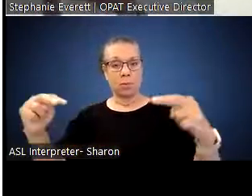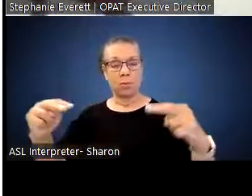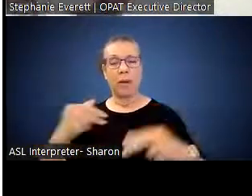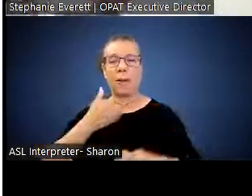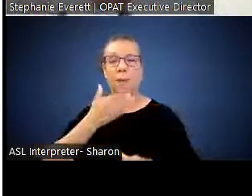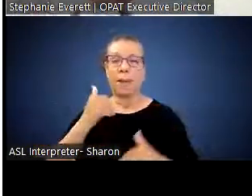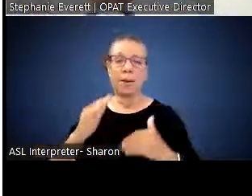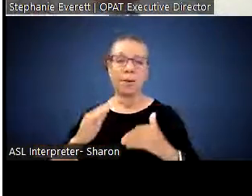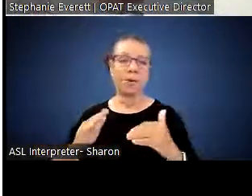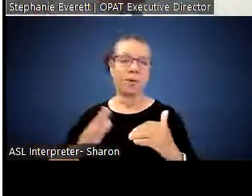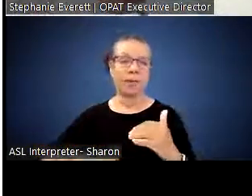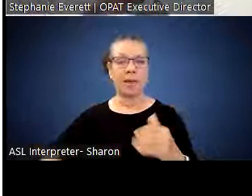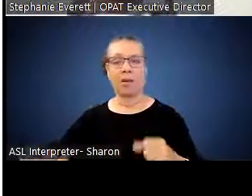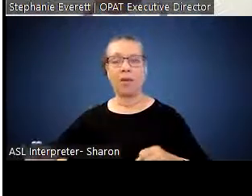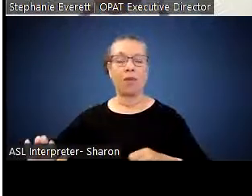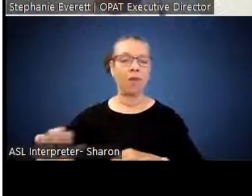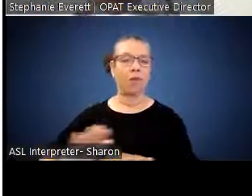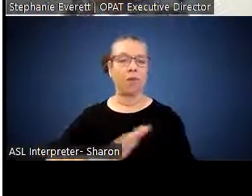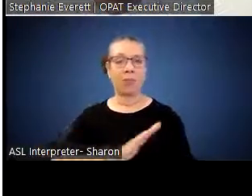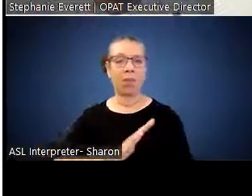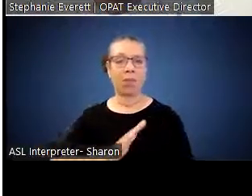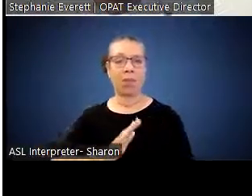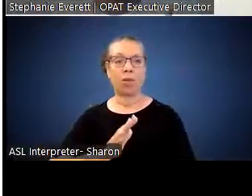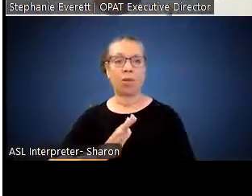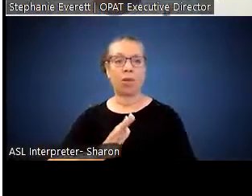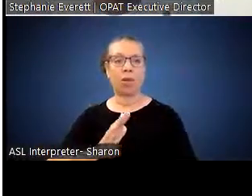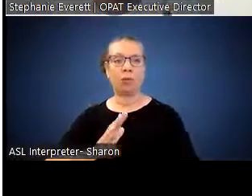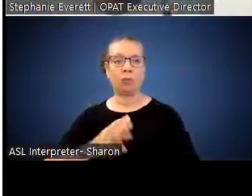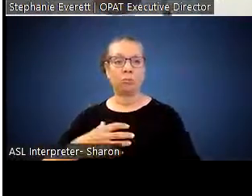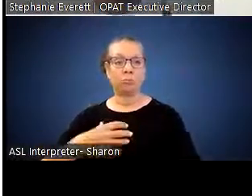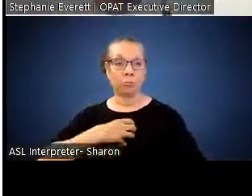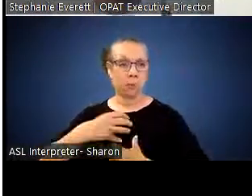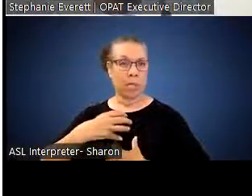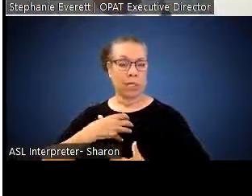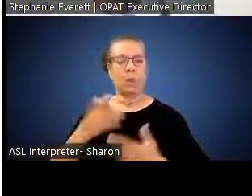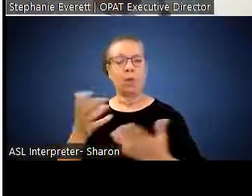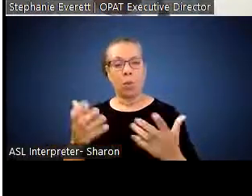complaint or going before the CRB, and try to get them to resolve their